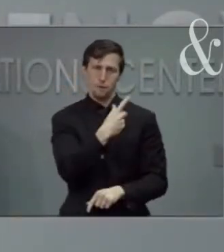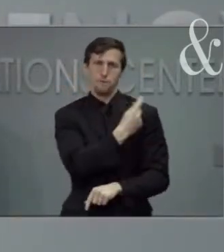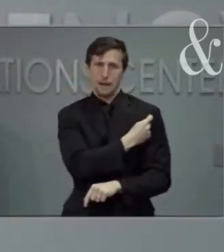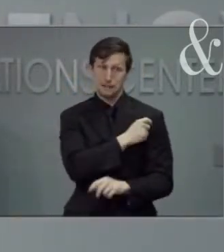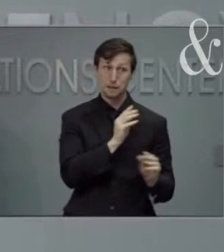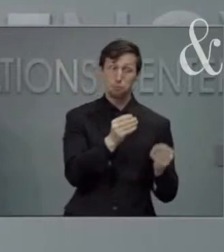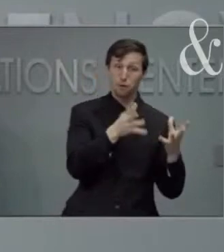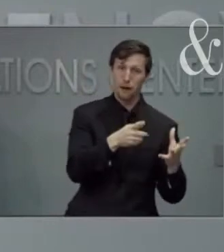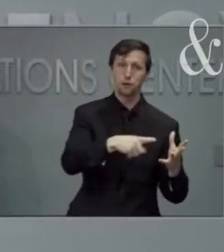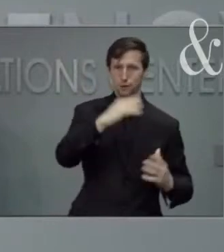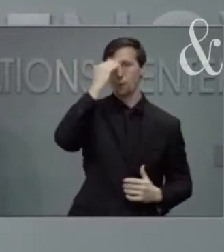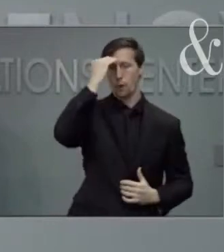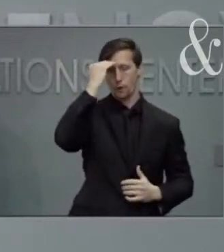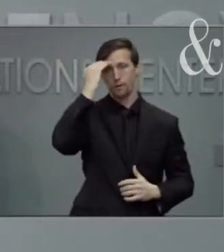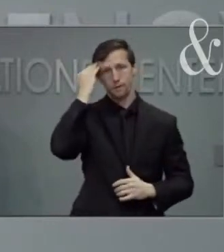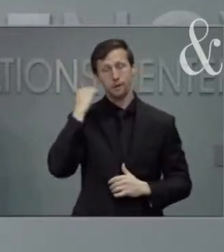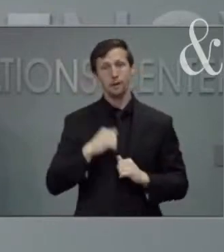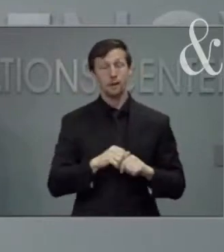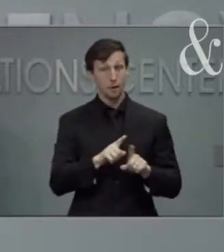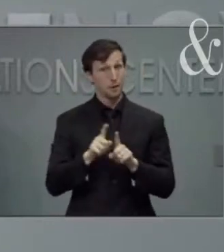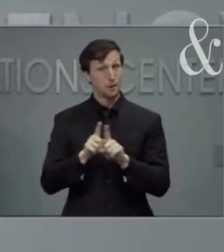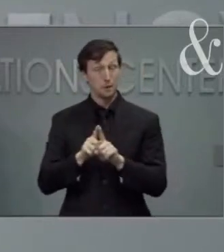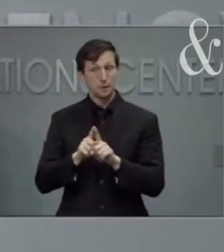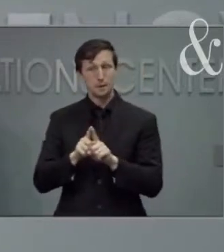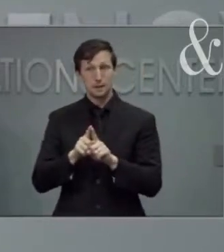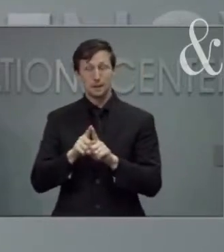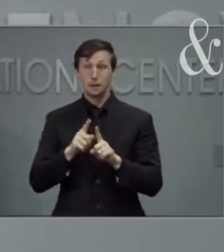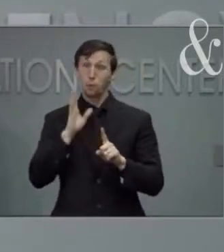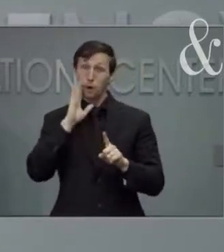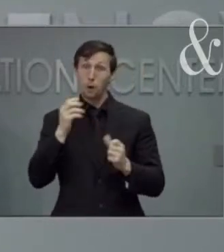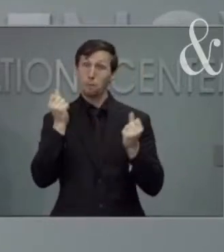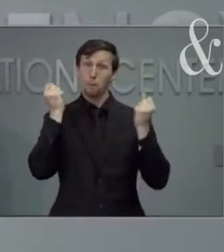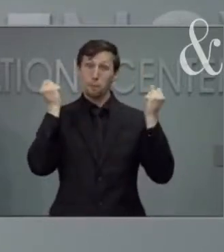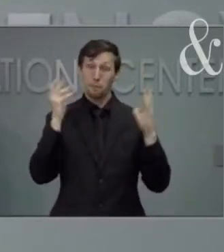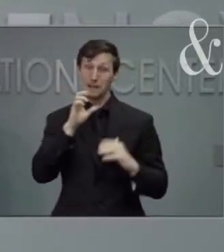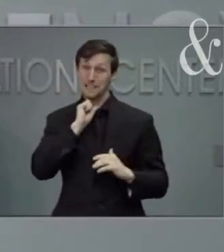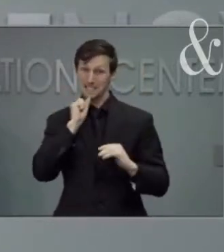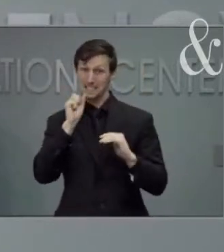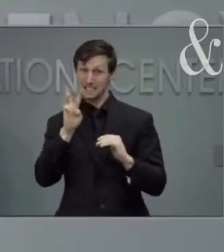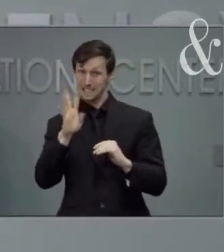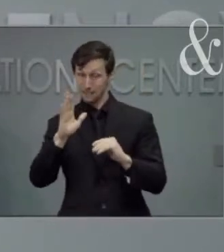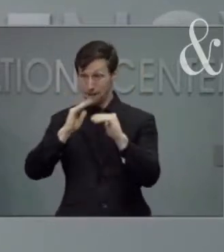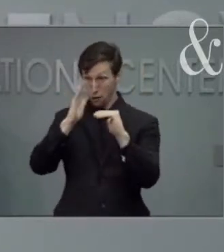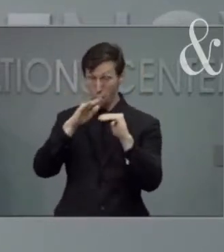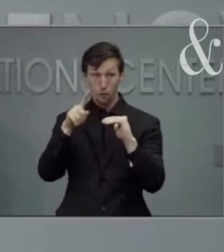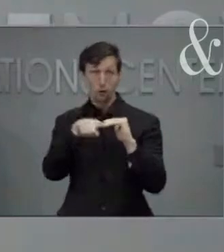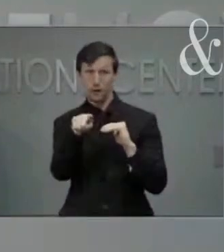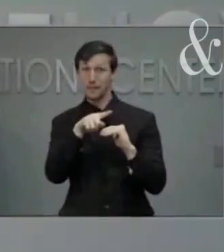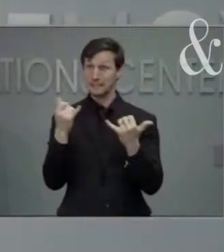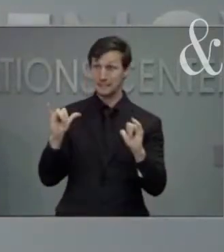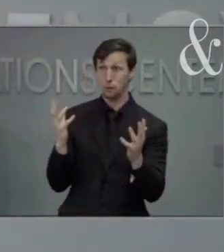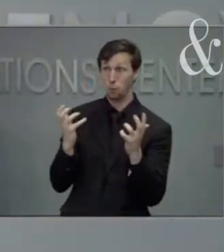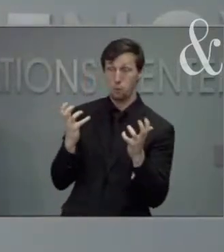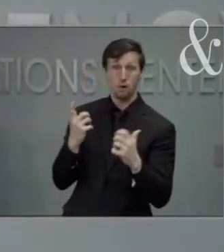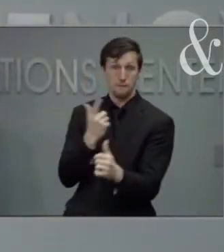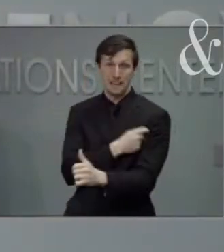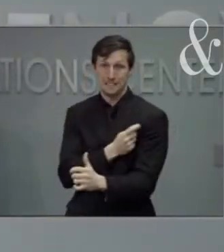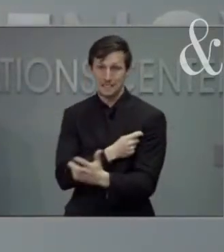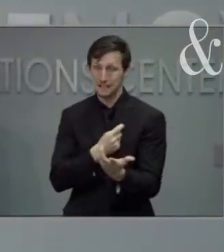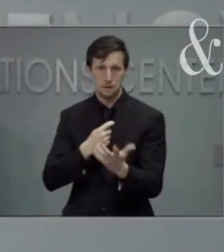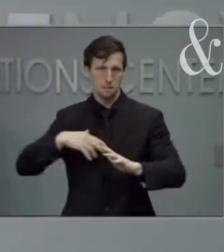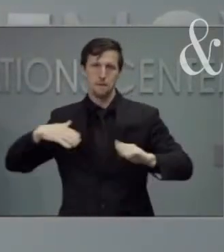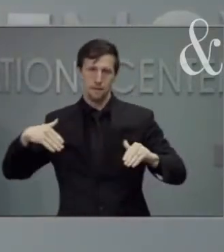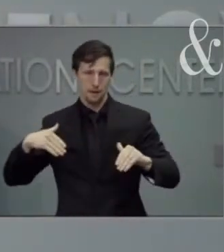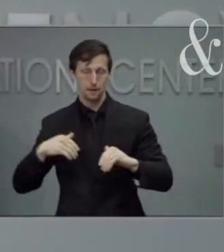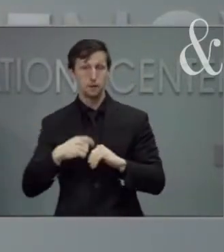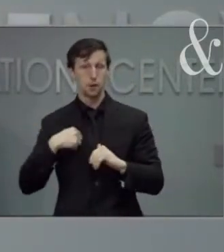to. I will say we continue to know there are a lot of those who are over 65 who want to still get vaccines, and that is why we continue